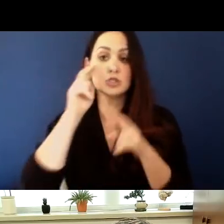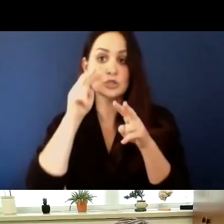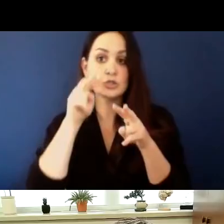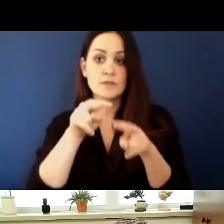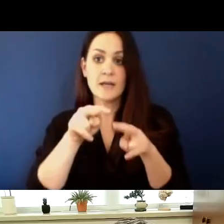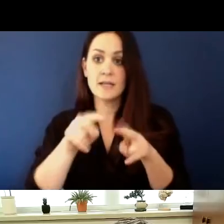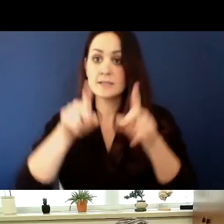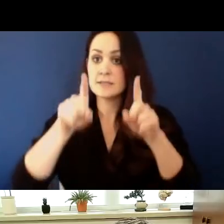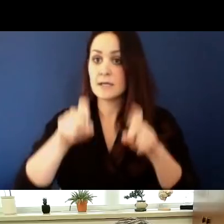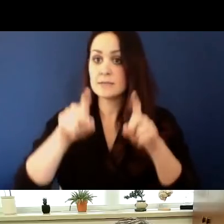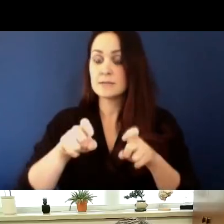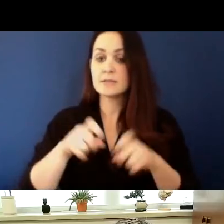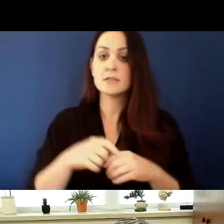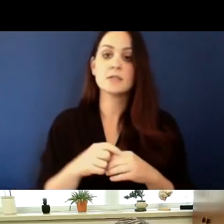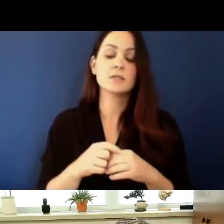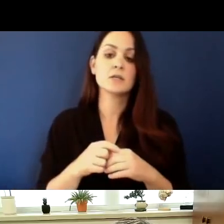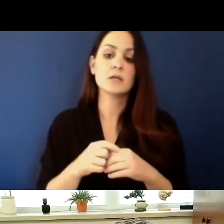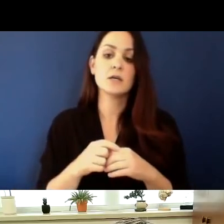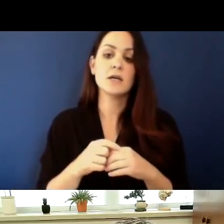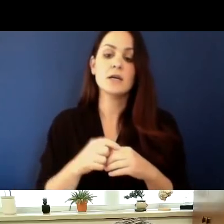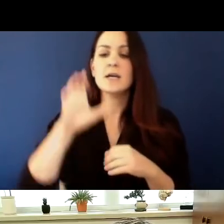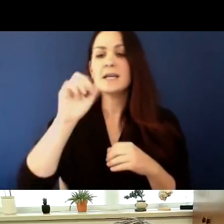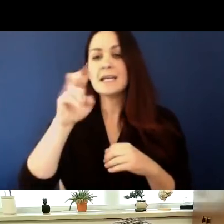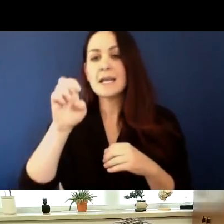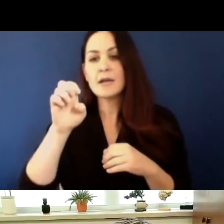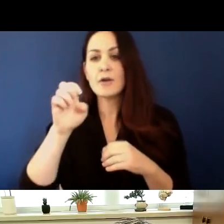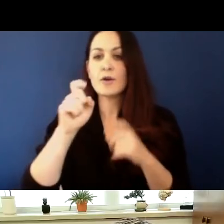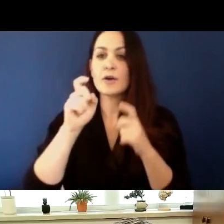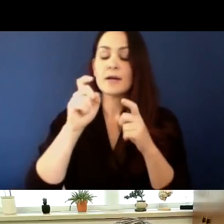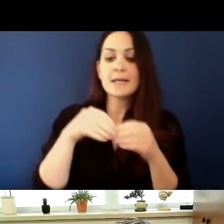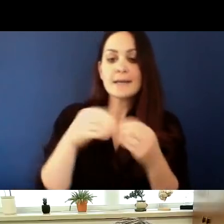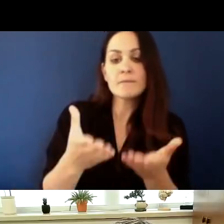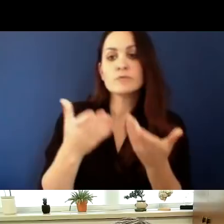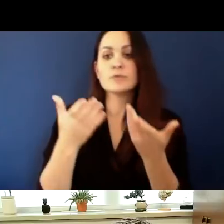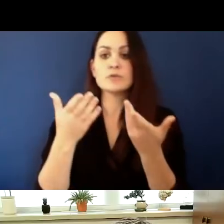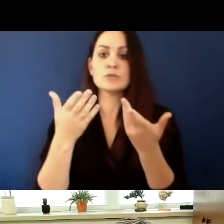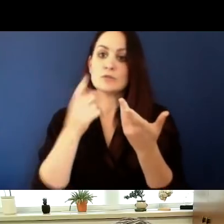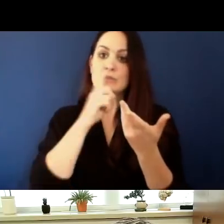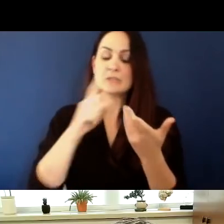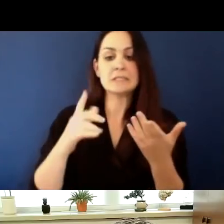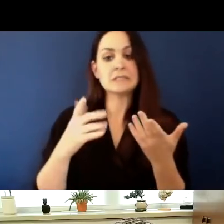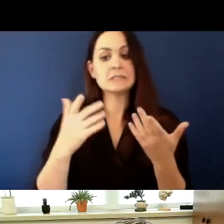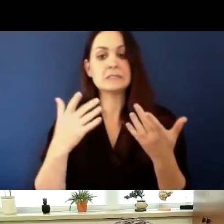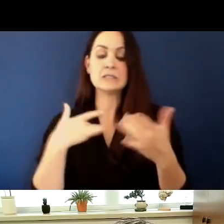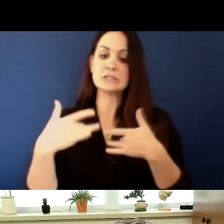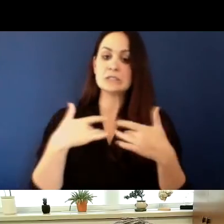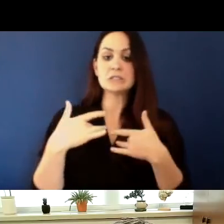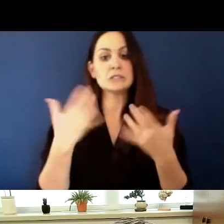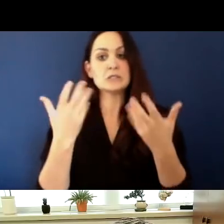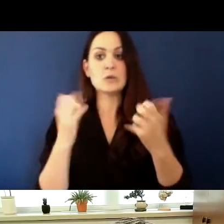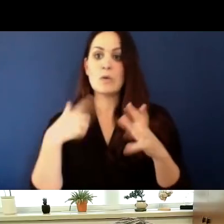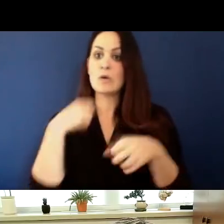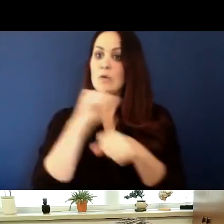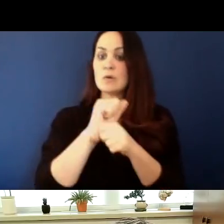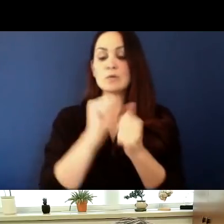that caregivers are hesitant to work with our healthcare workers due to the risk of COVID-19 exposure. So we